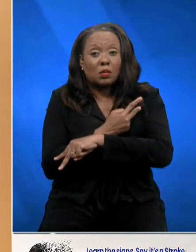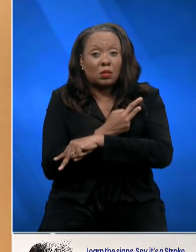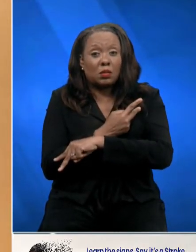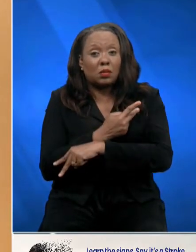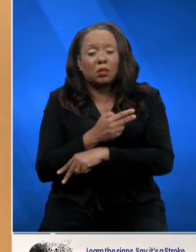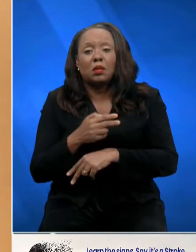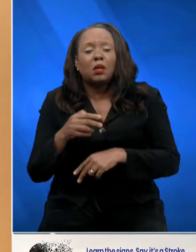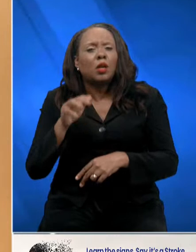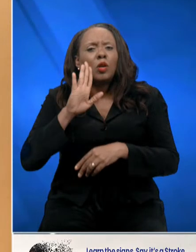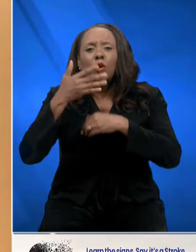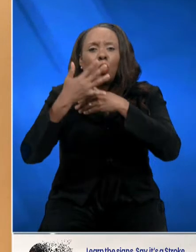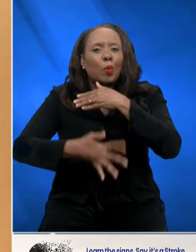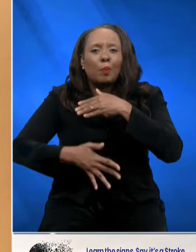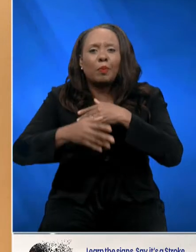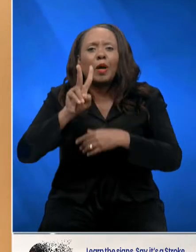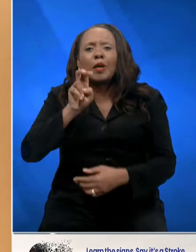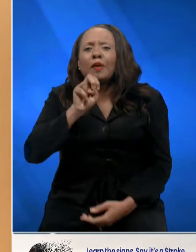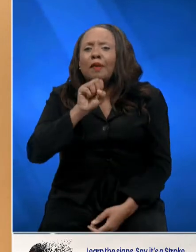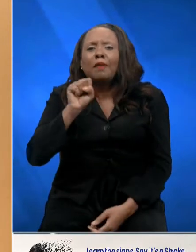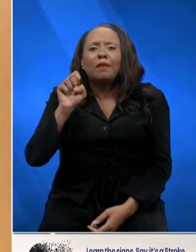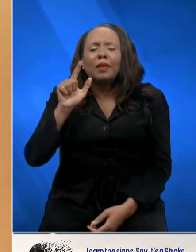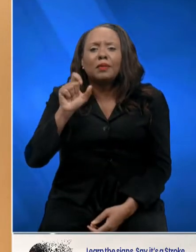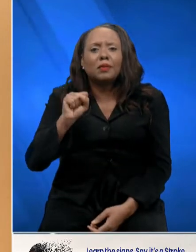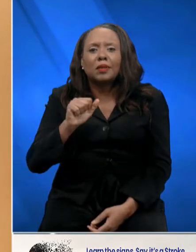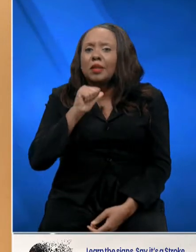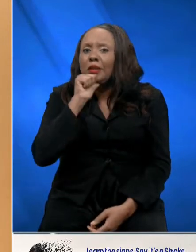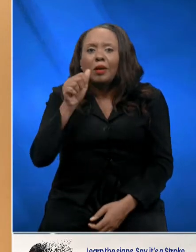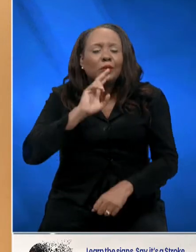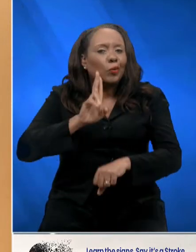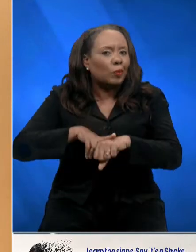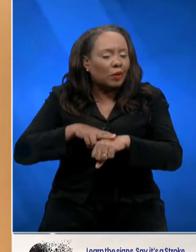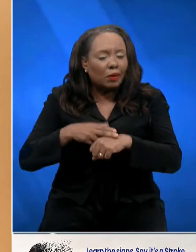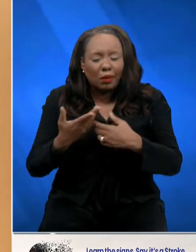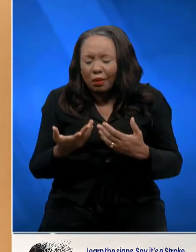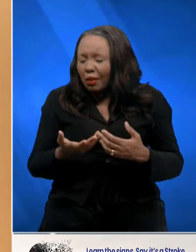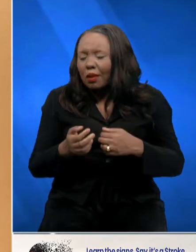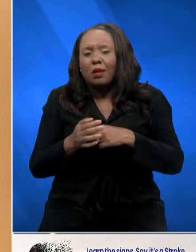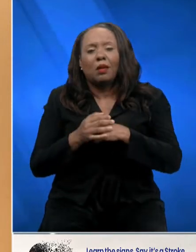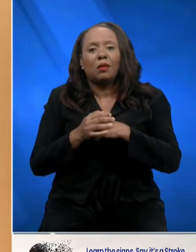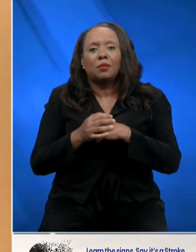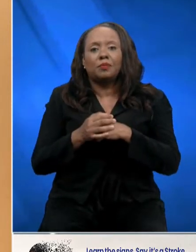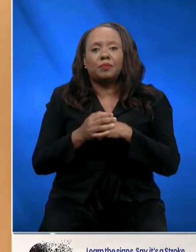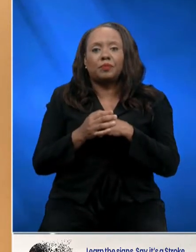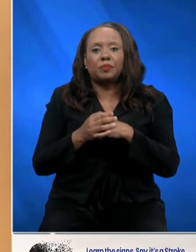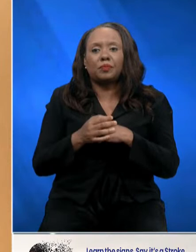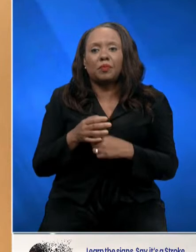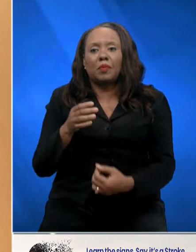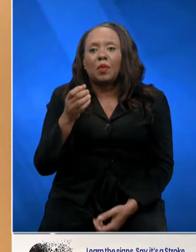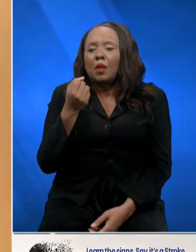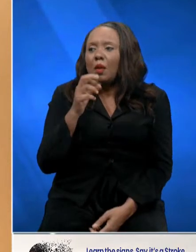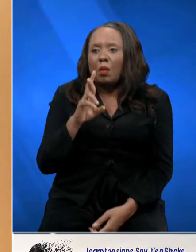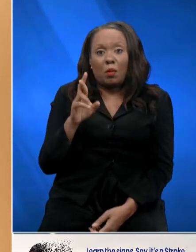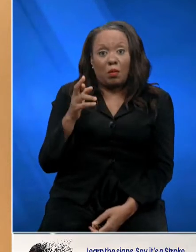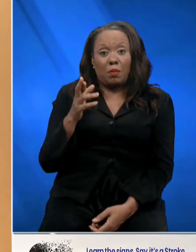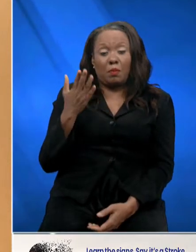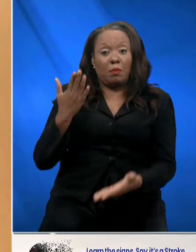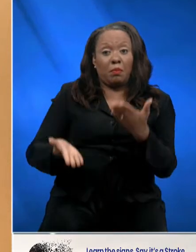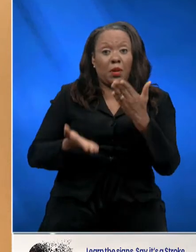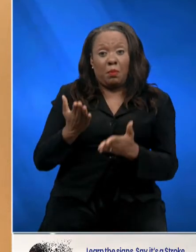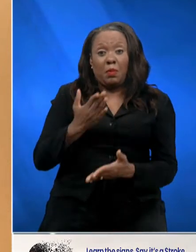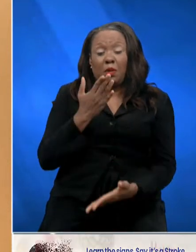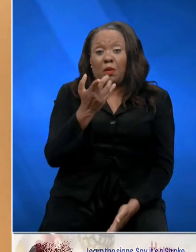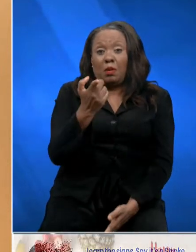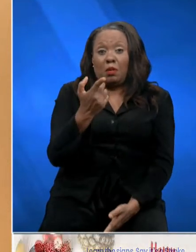growing at the back of the eye on the retina, or you can have something called macular edema, which is